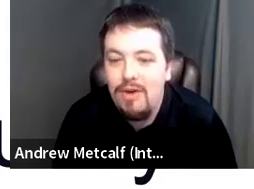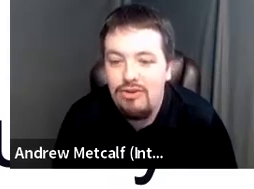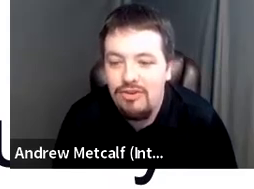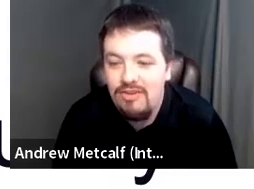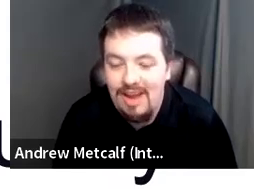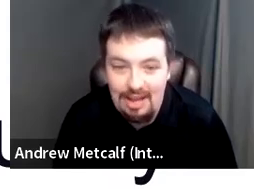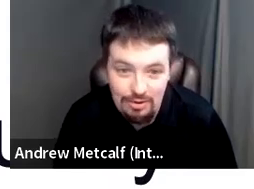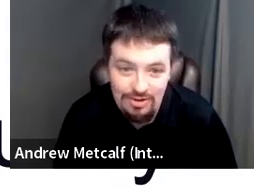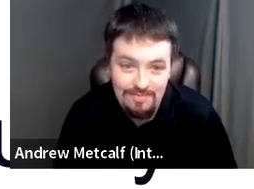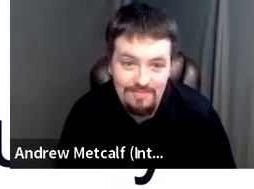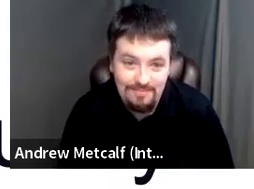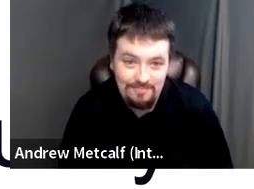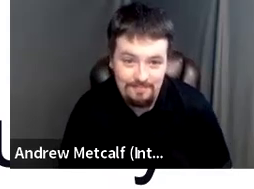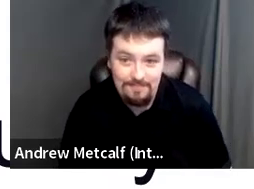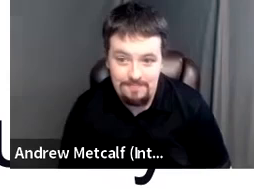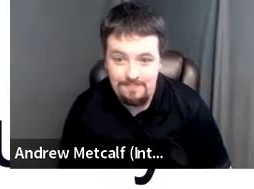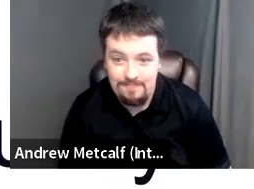of French Sign Language.